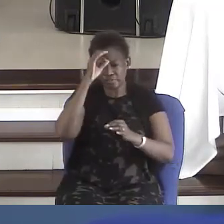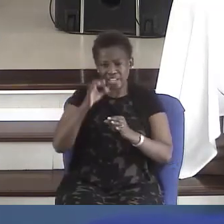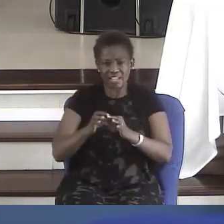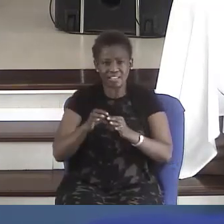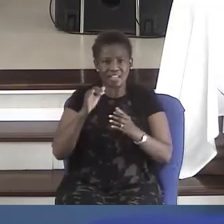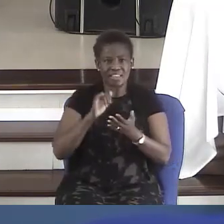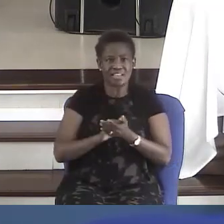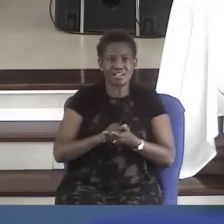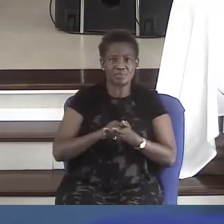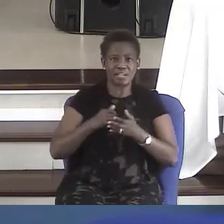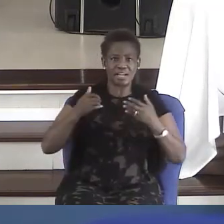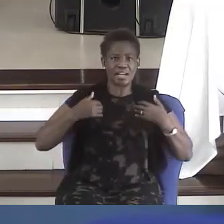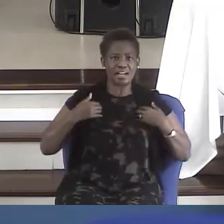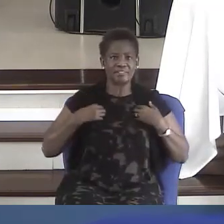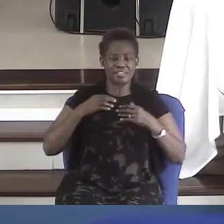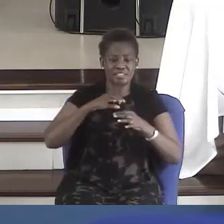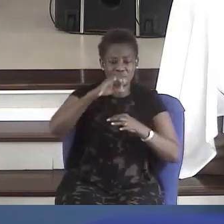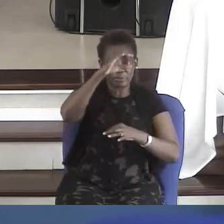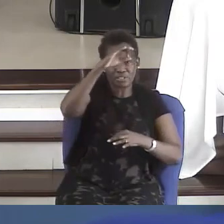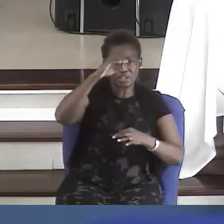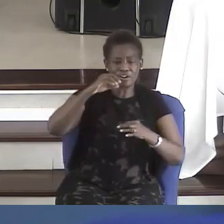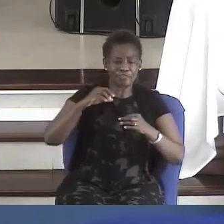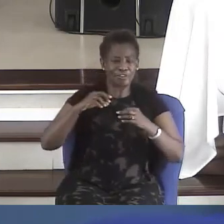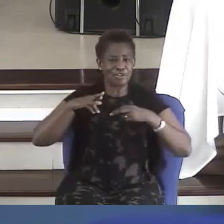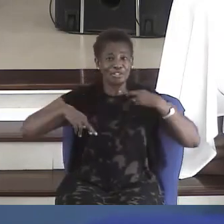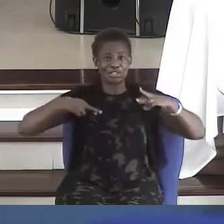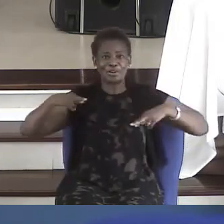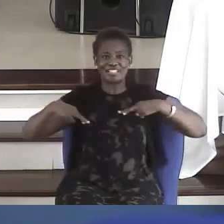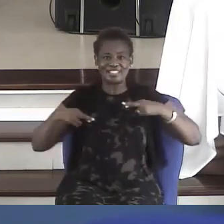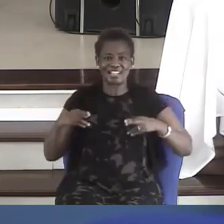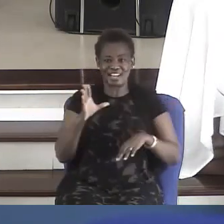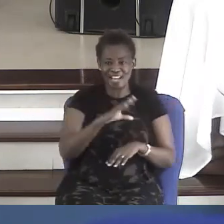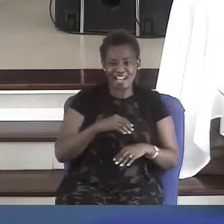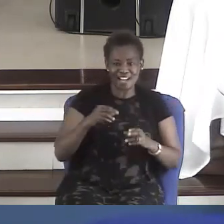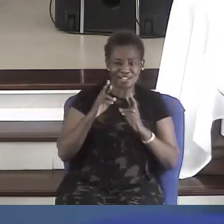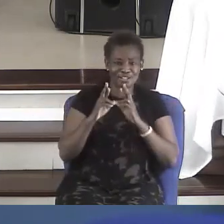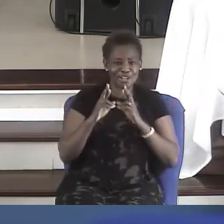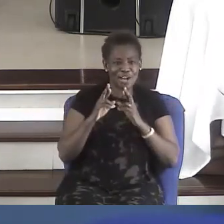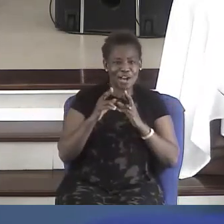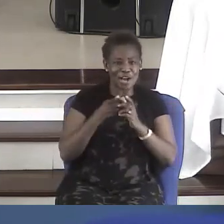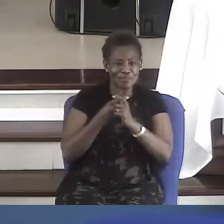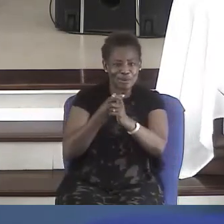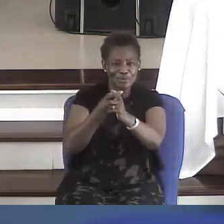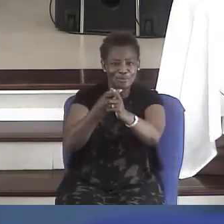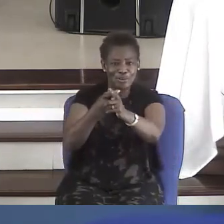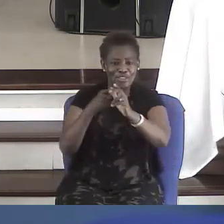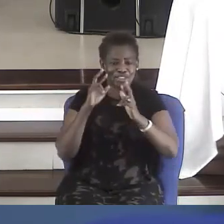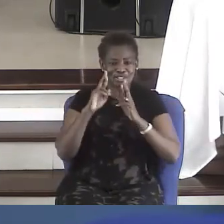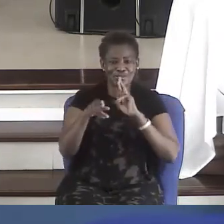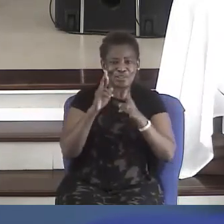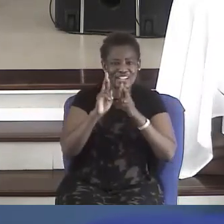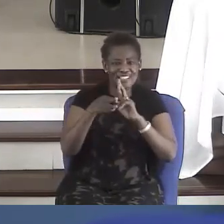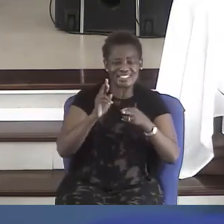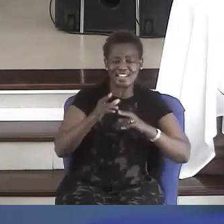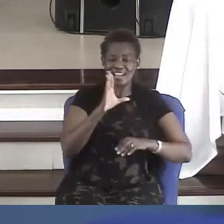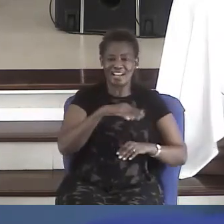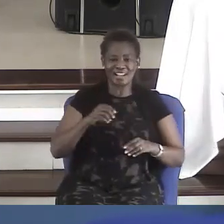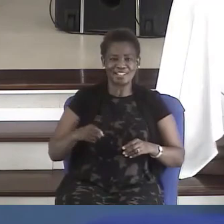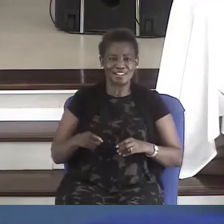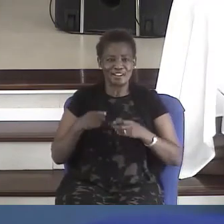shall be upon us. And that we shall run this race, God. And we shall finish it so that the